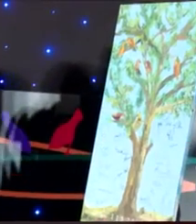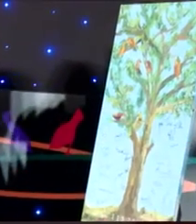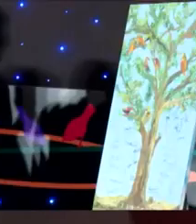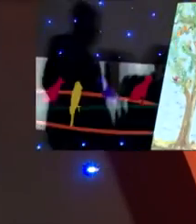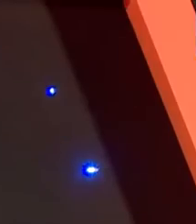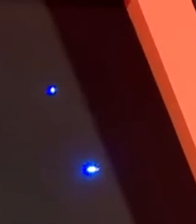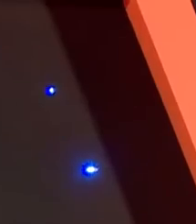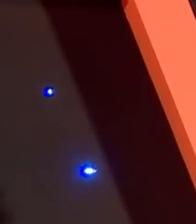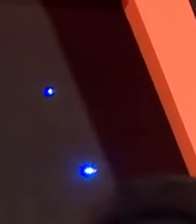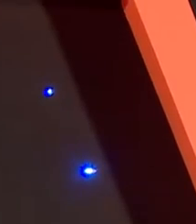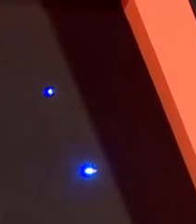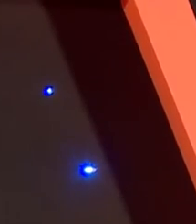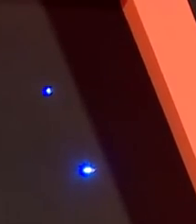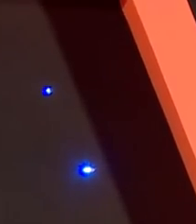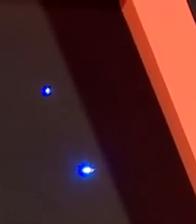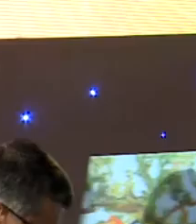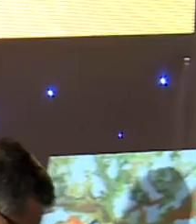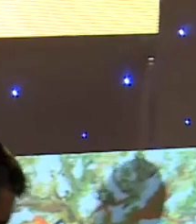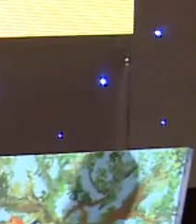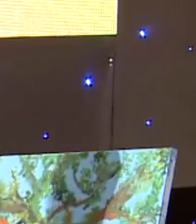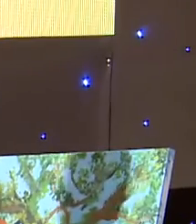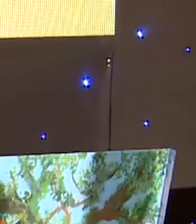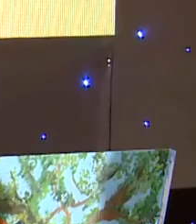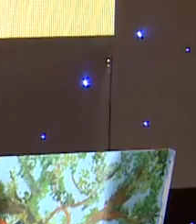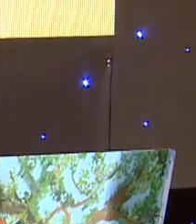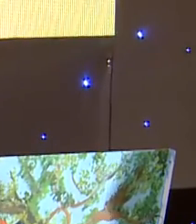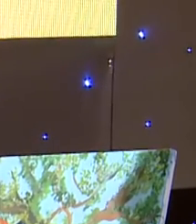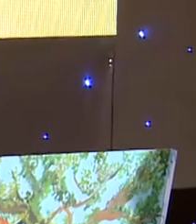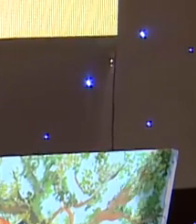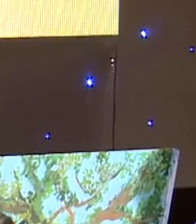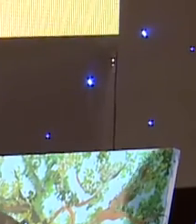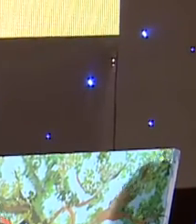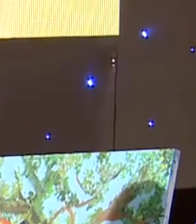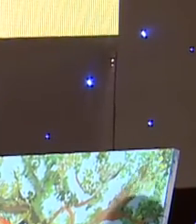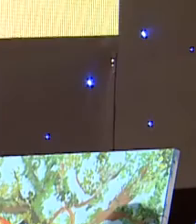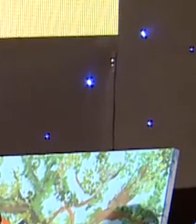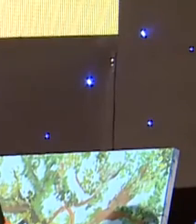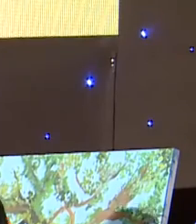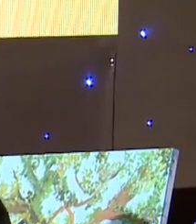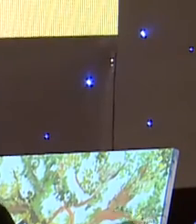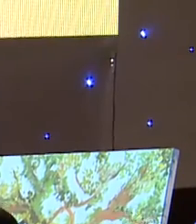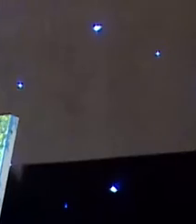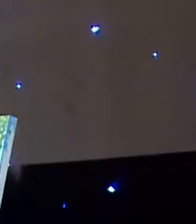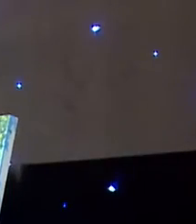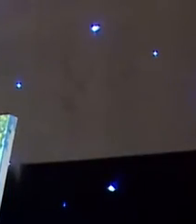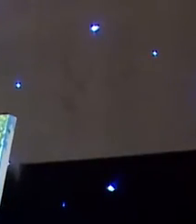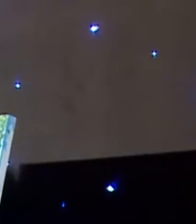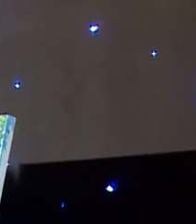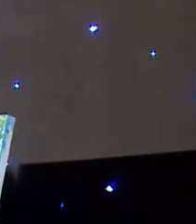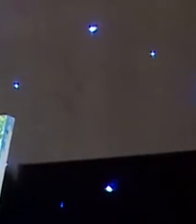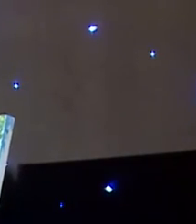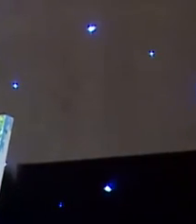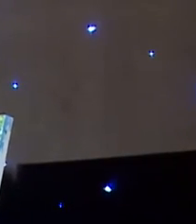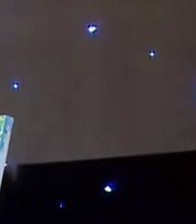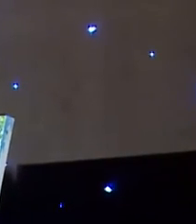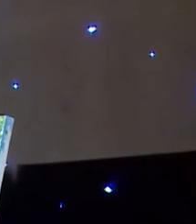there and not the other way around. Now, I would request Pranesh Nagri sir, who is really driving forward the corporate governance and